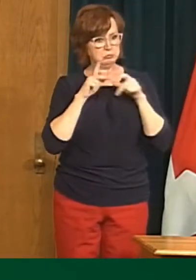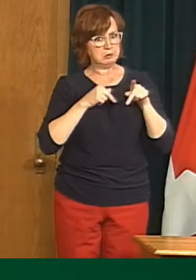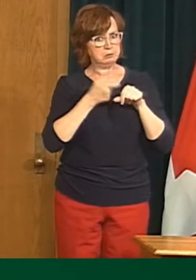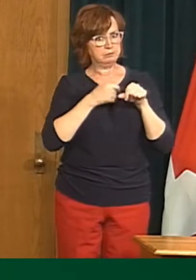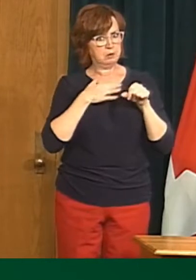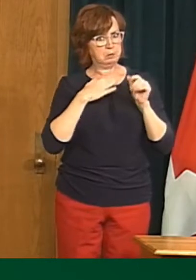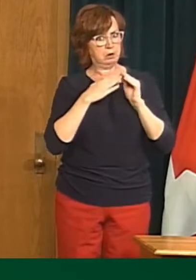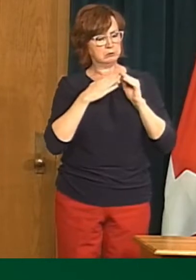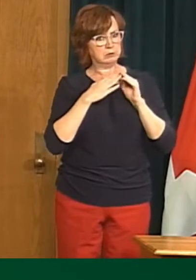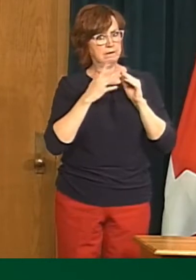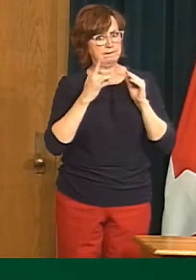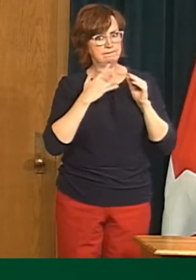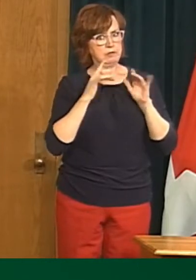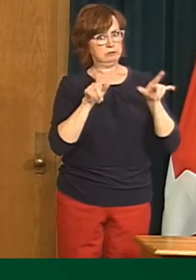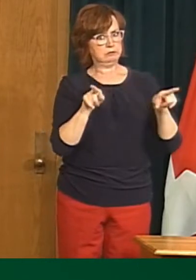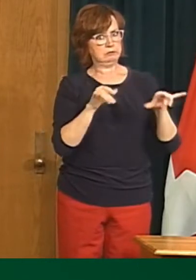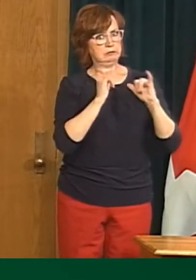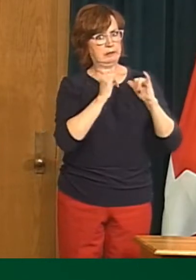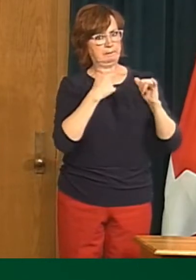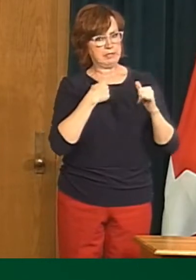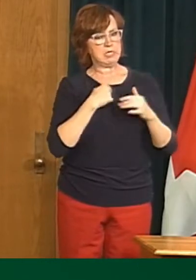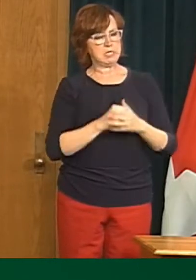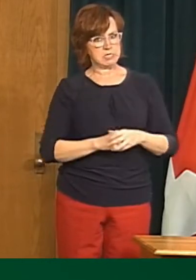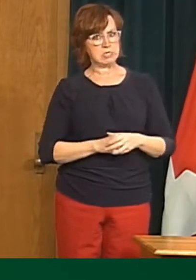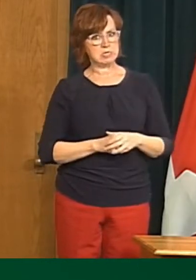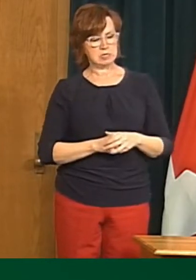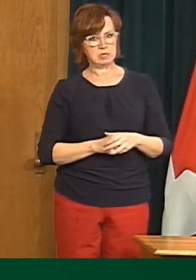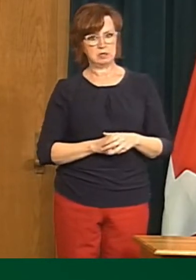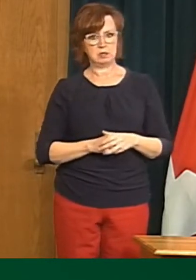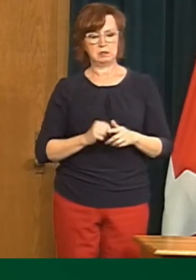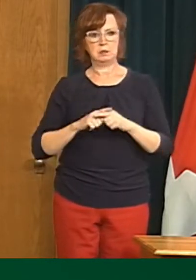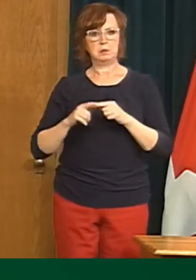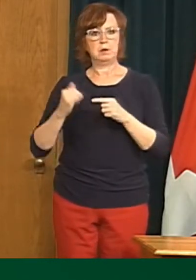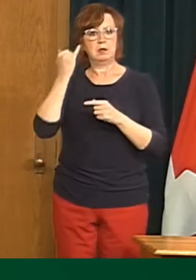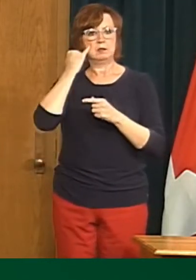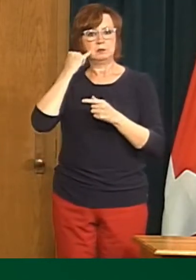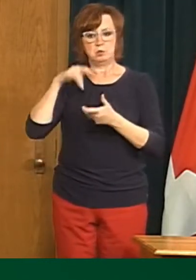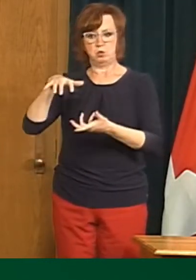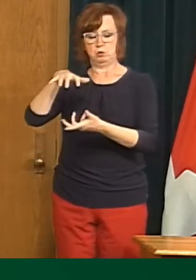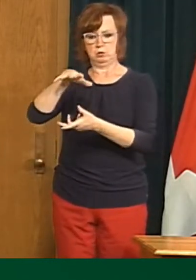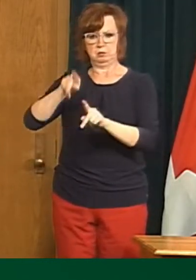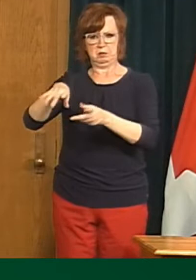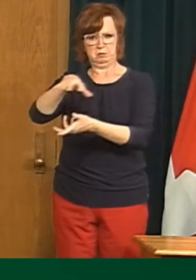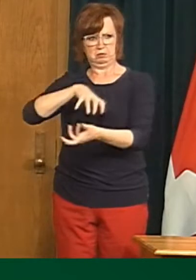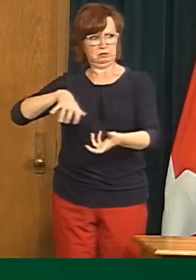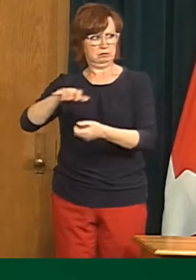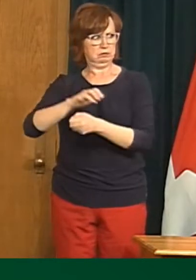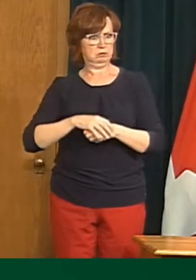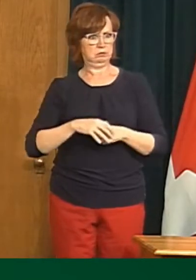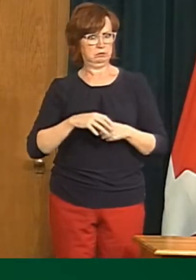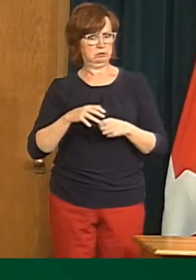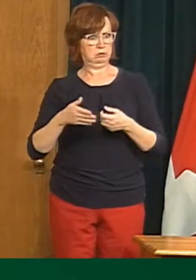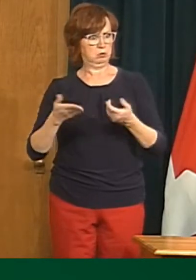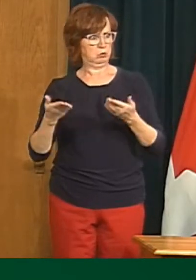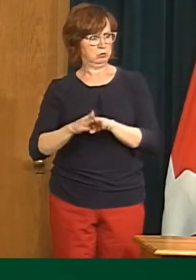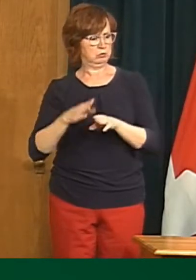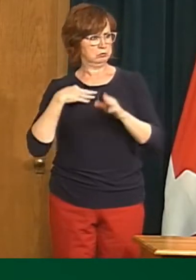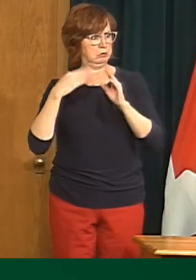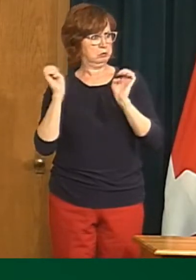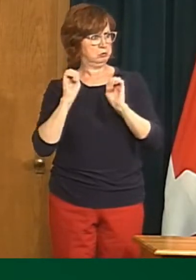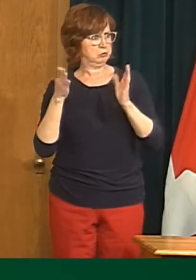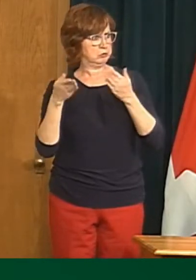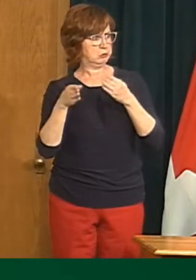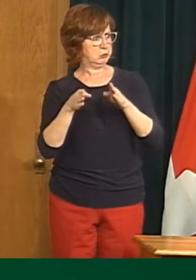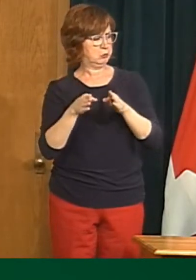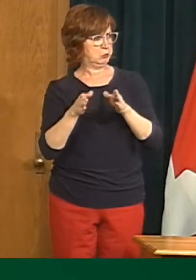guess probably if there was some confusion about whether it was temporary or not, probably we could have did a better job in communicating that. I think we've